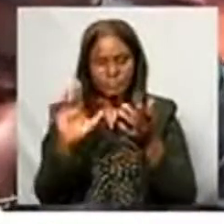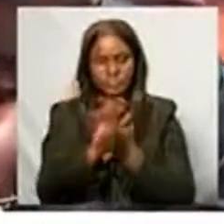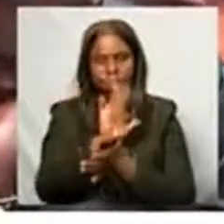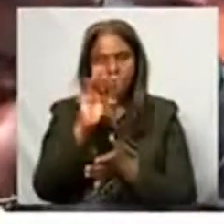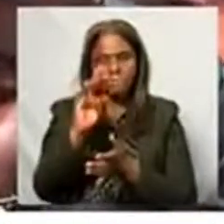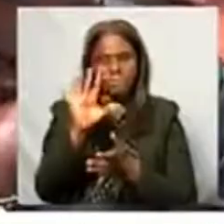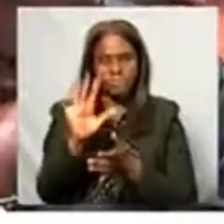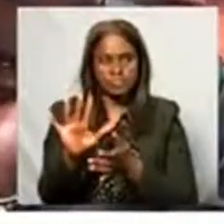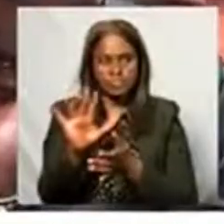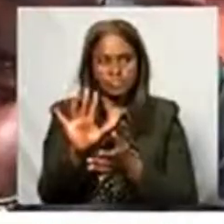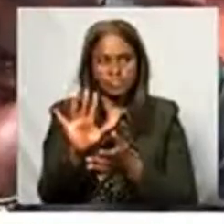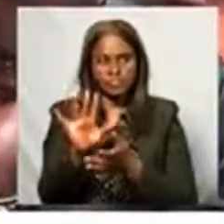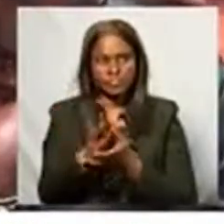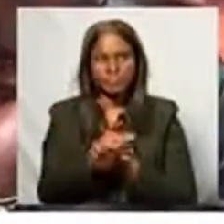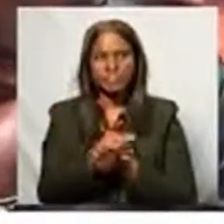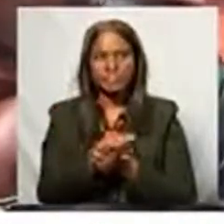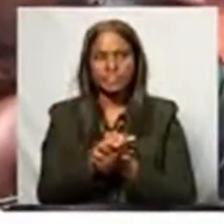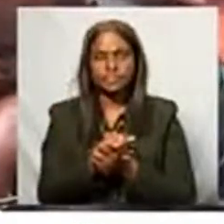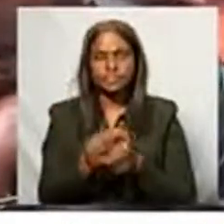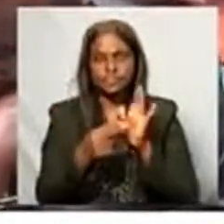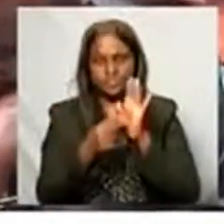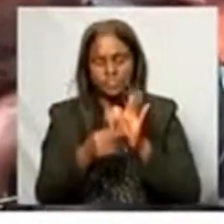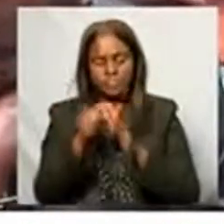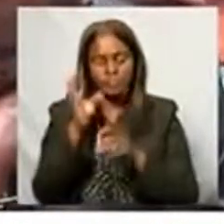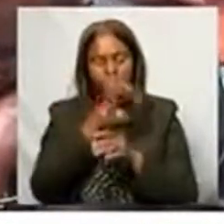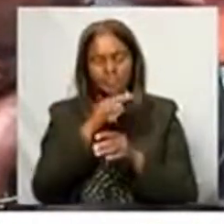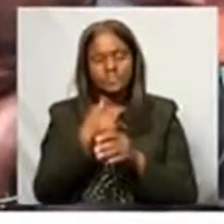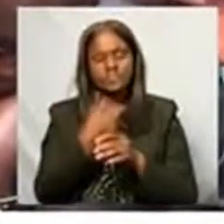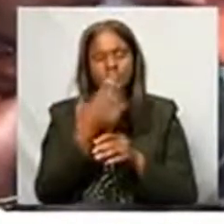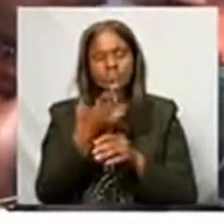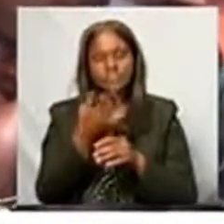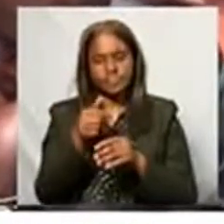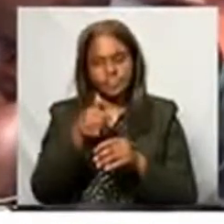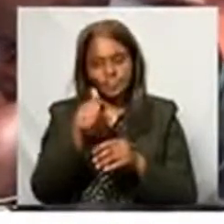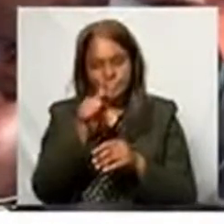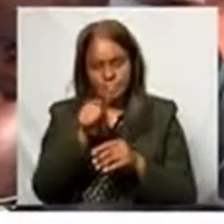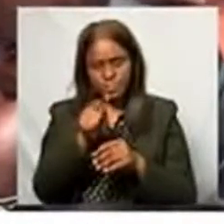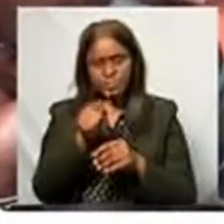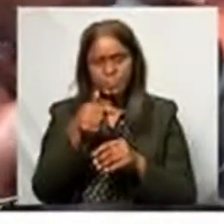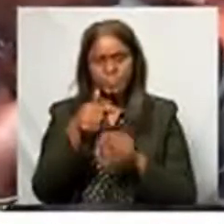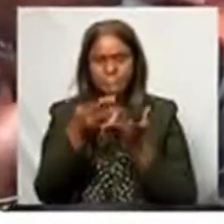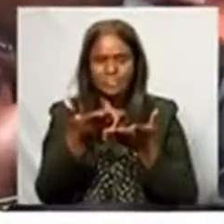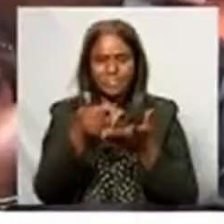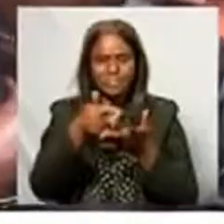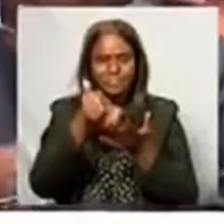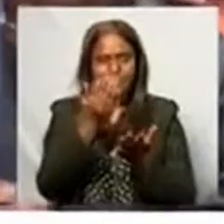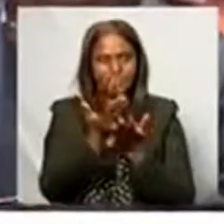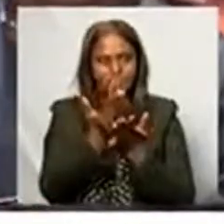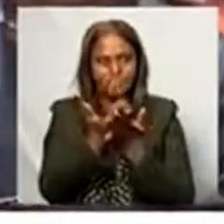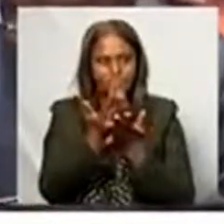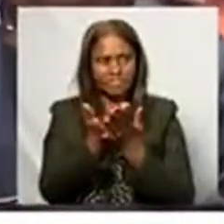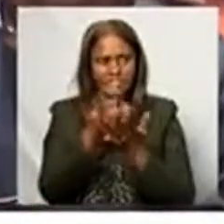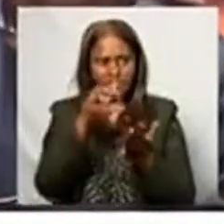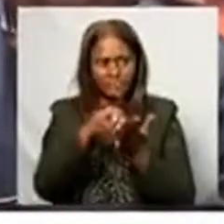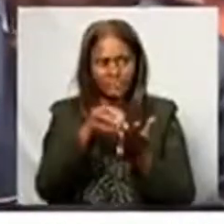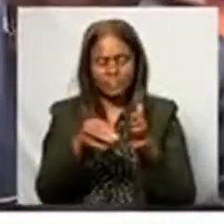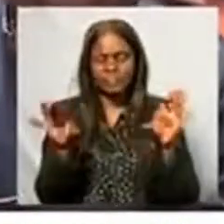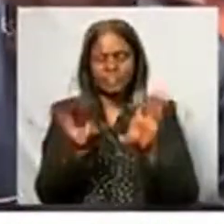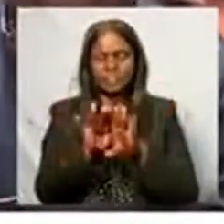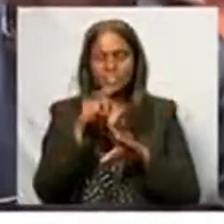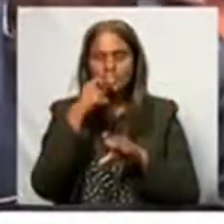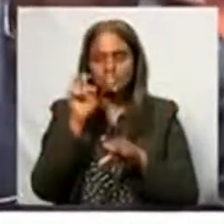75, it shows that they recommended that the matter be closed,